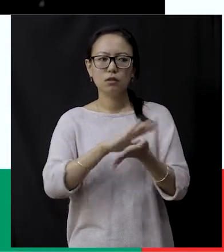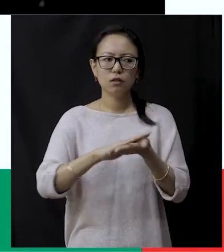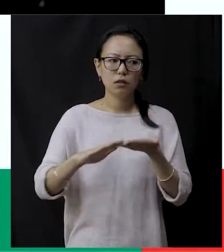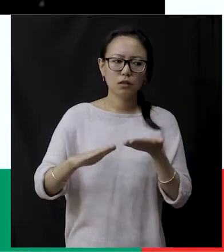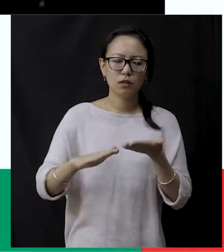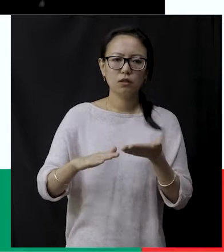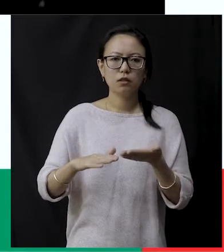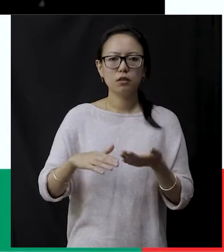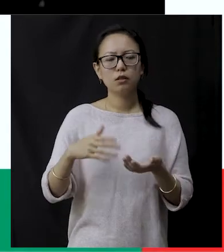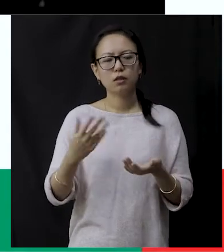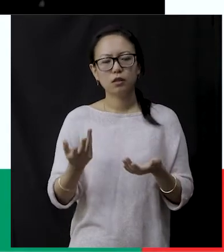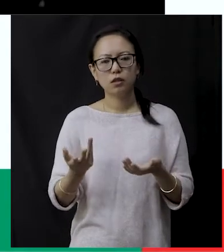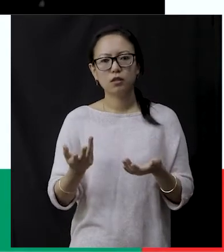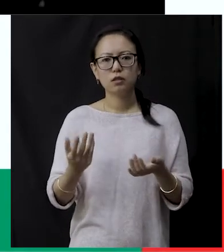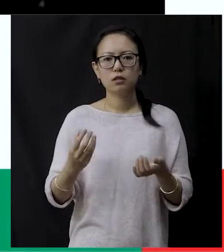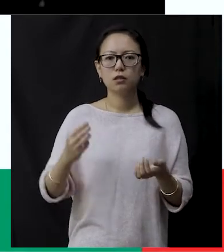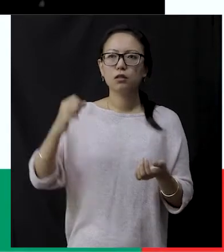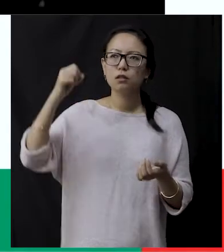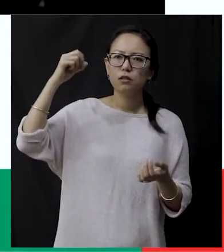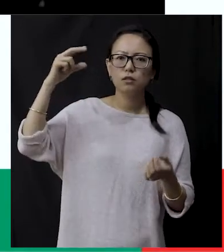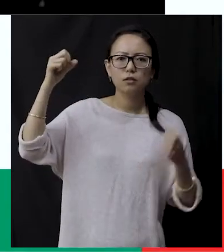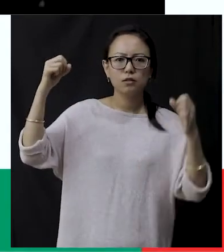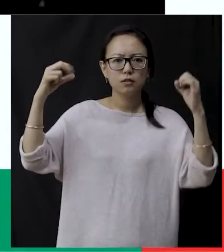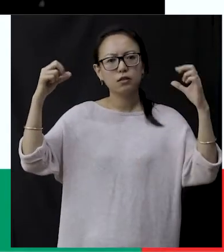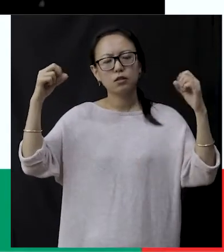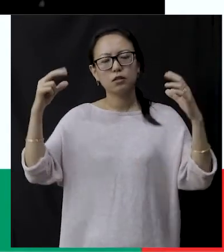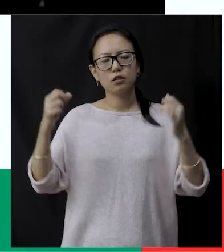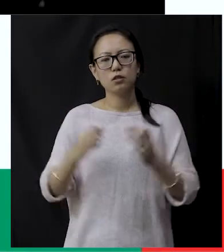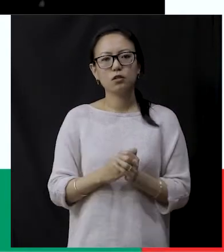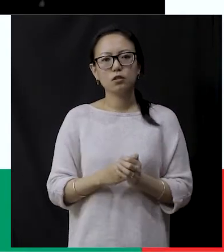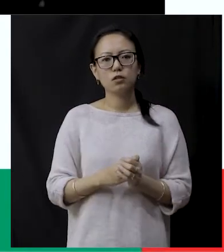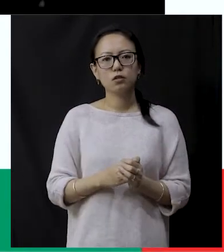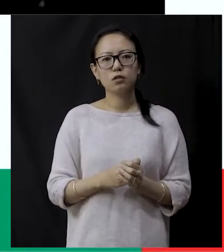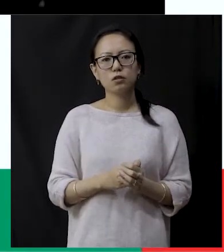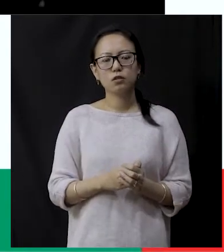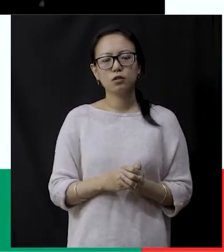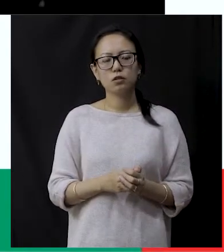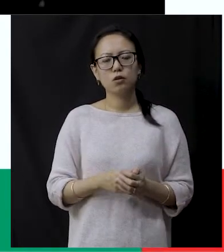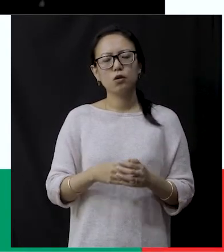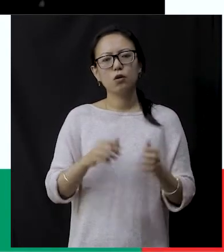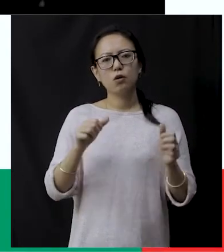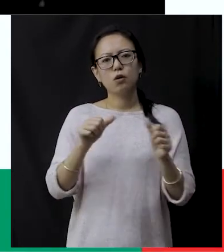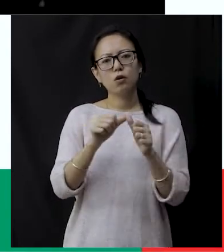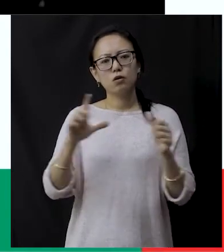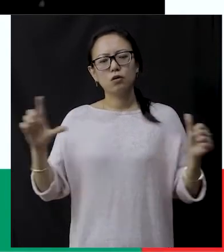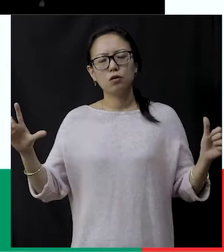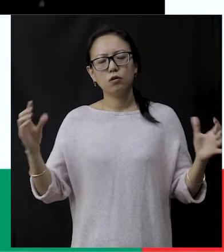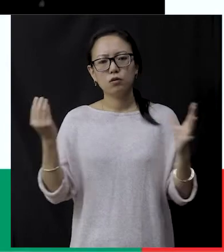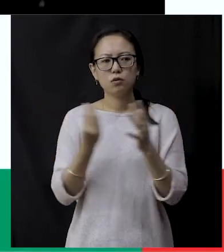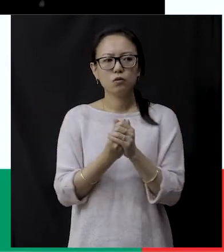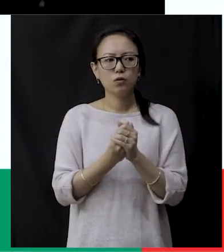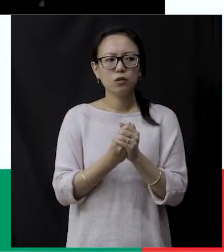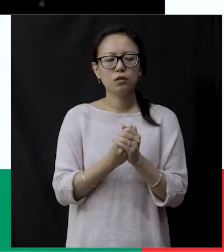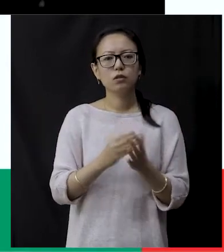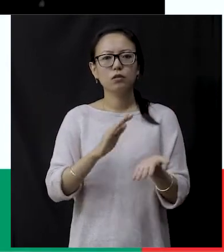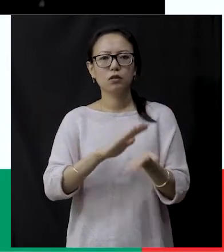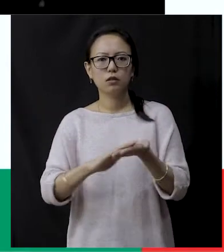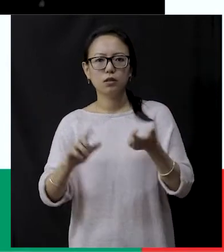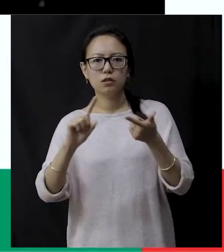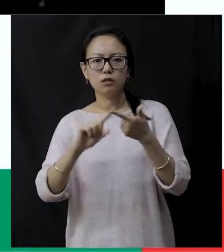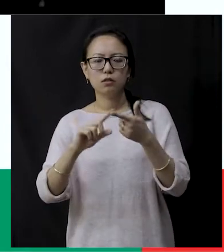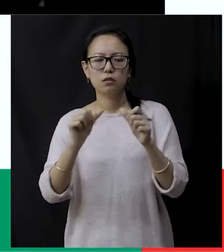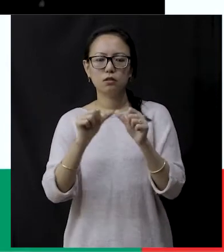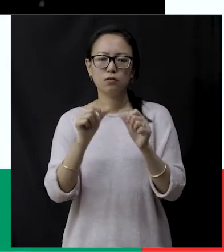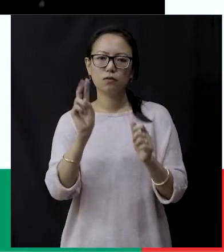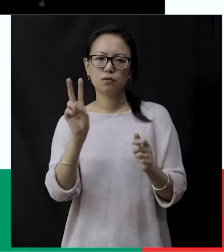E-A-R-T-H, and the stars. So from here, students, we can know, right? This is the sun, this is the